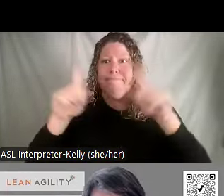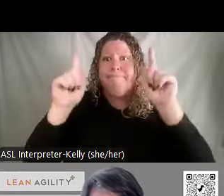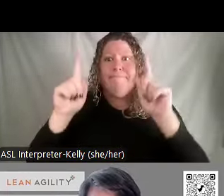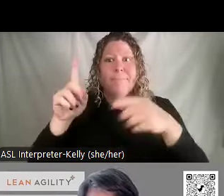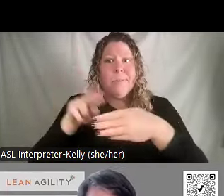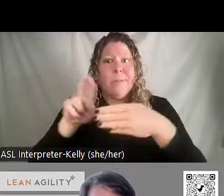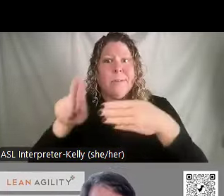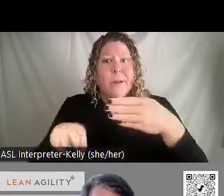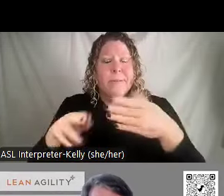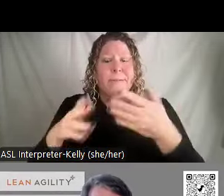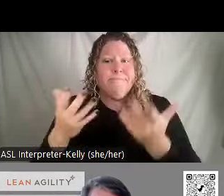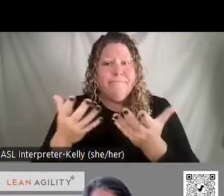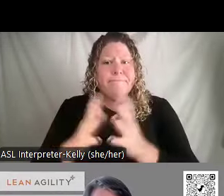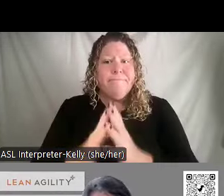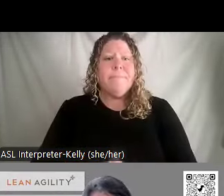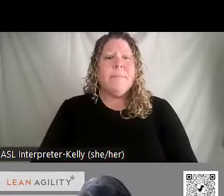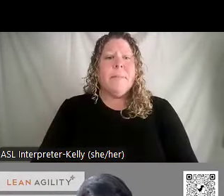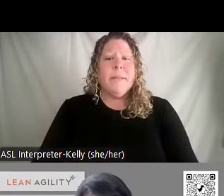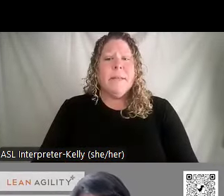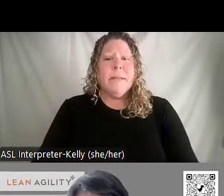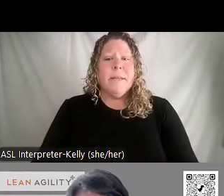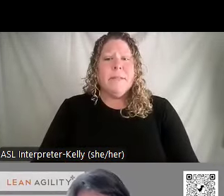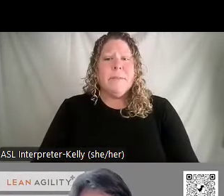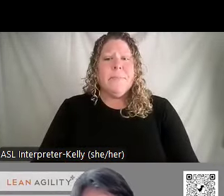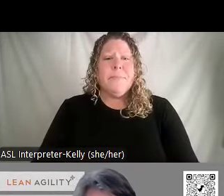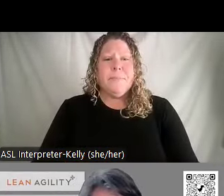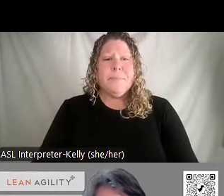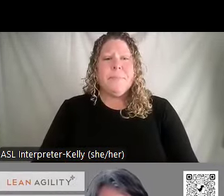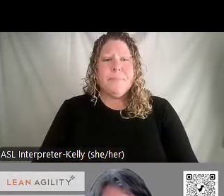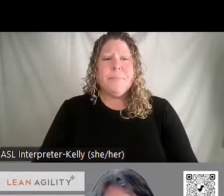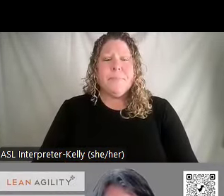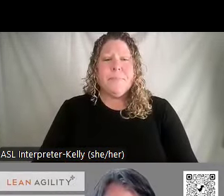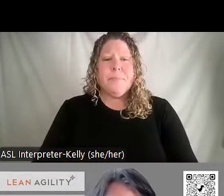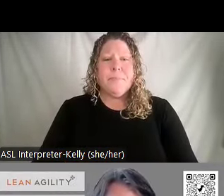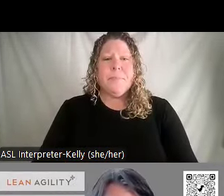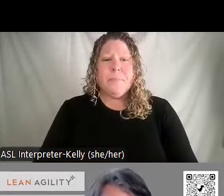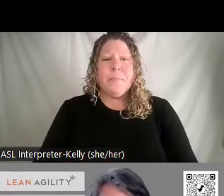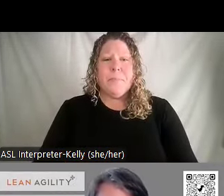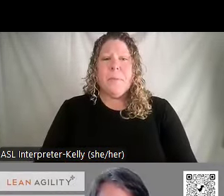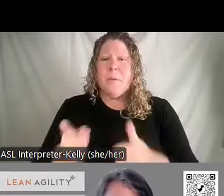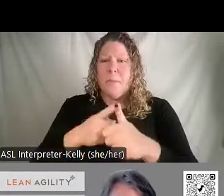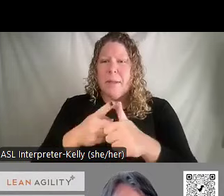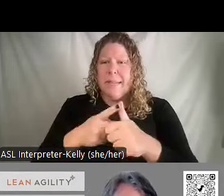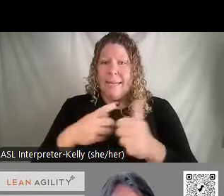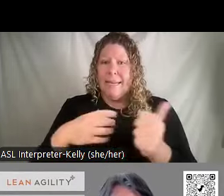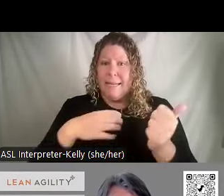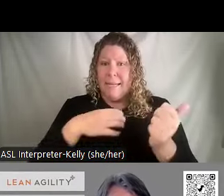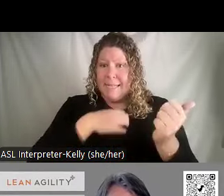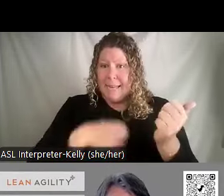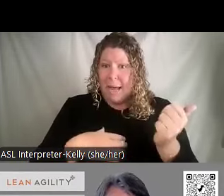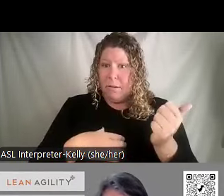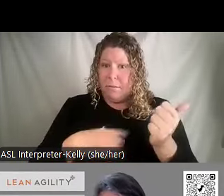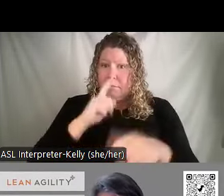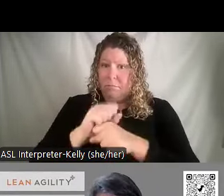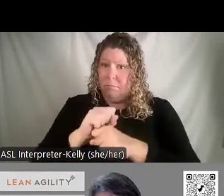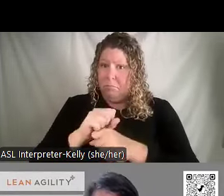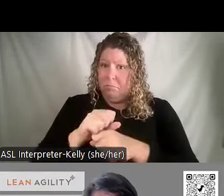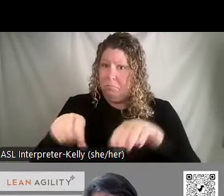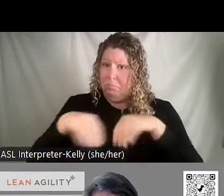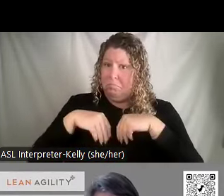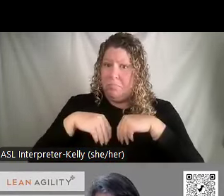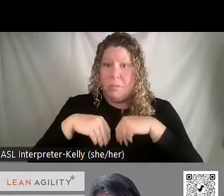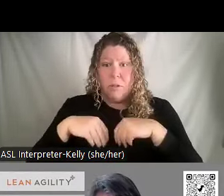probably should? Well, one thing that I really want us to look at in our short time here is desire or buy-in. Do the right stakeholders, so the